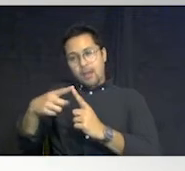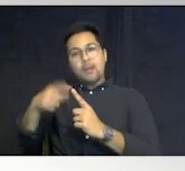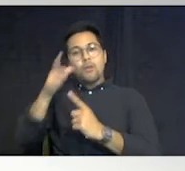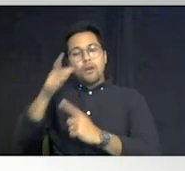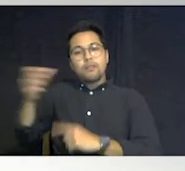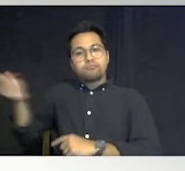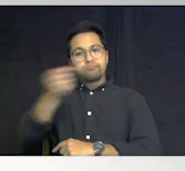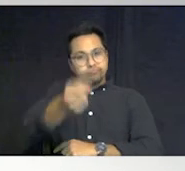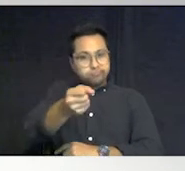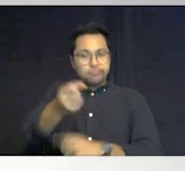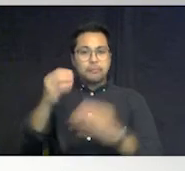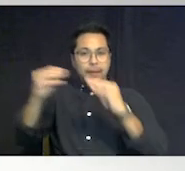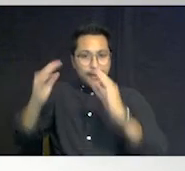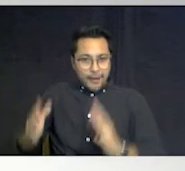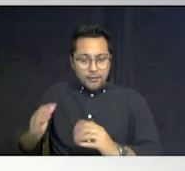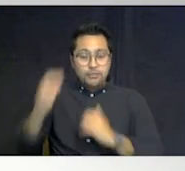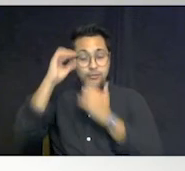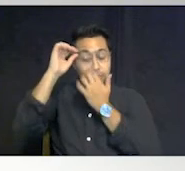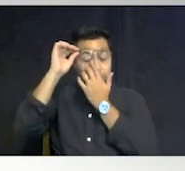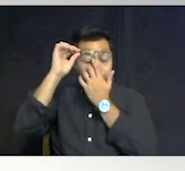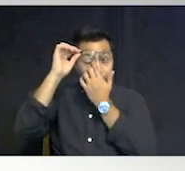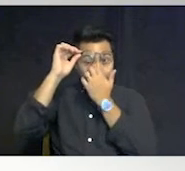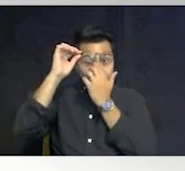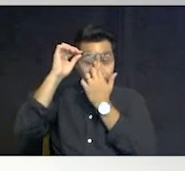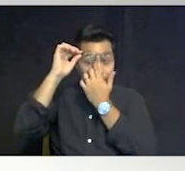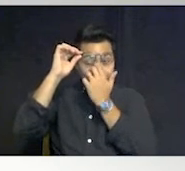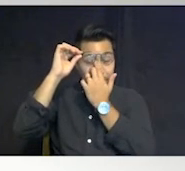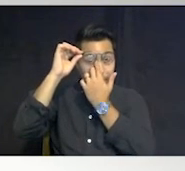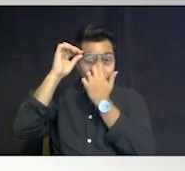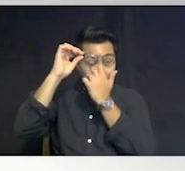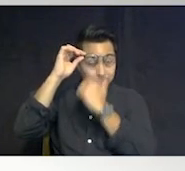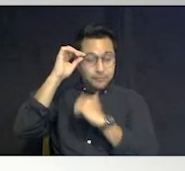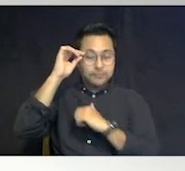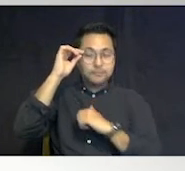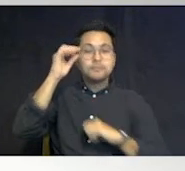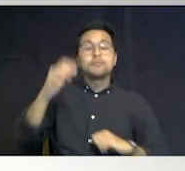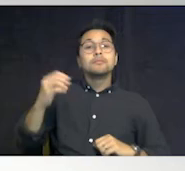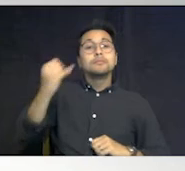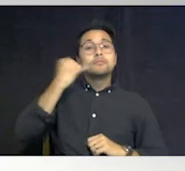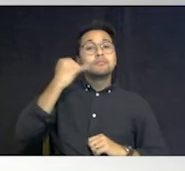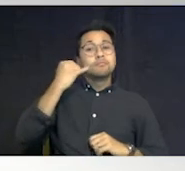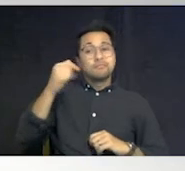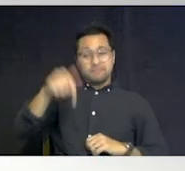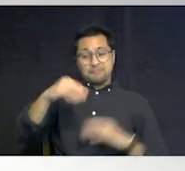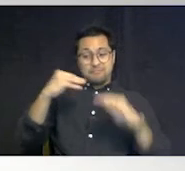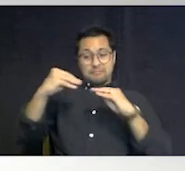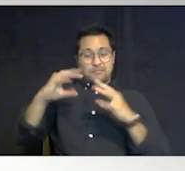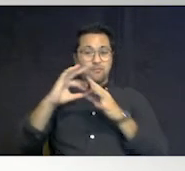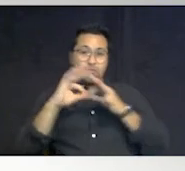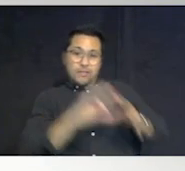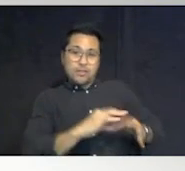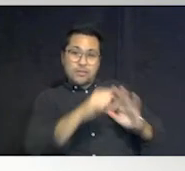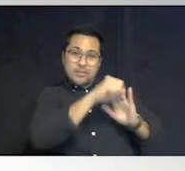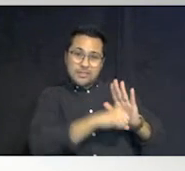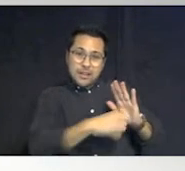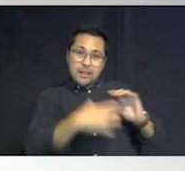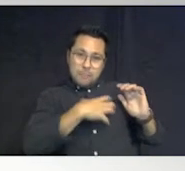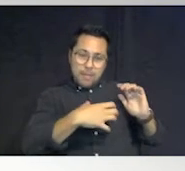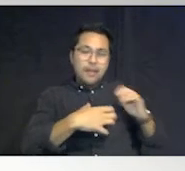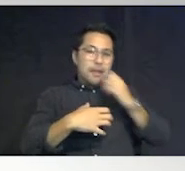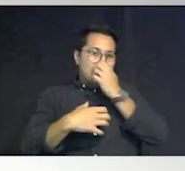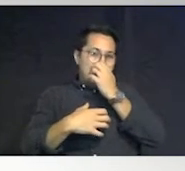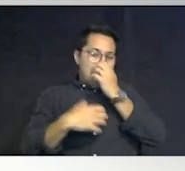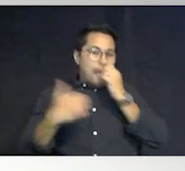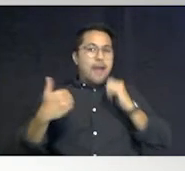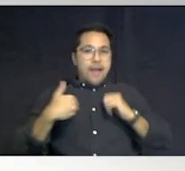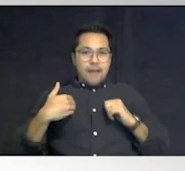letter will then be sent out via email. And if the mediation is tied to a state complaint, there is an additional voluntary agreement form that